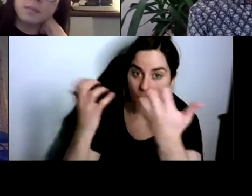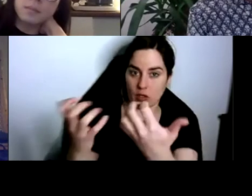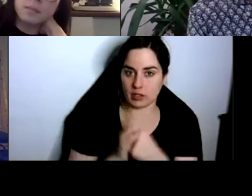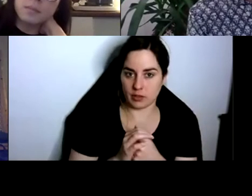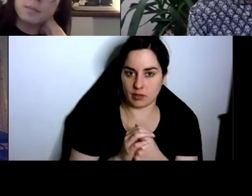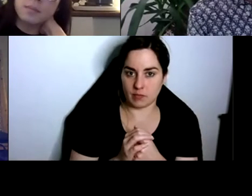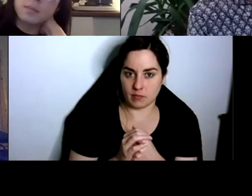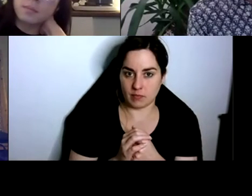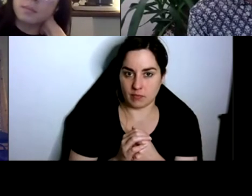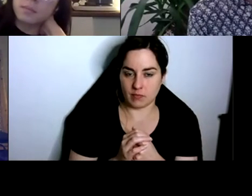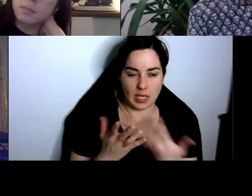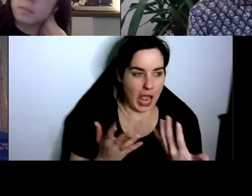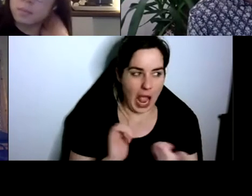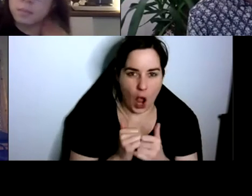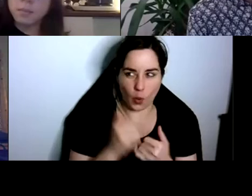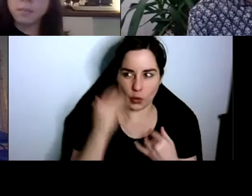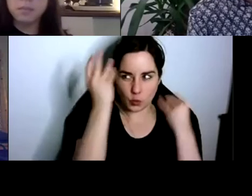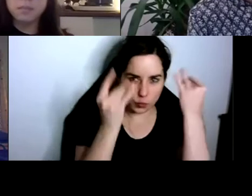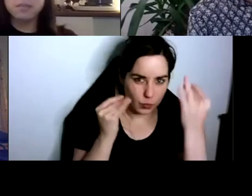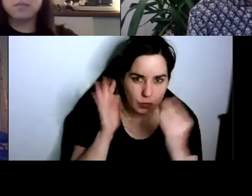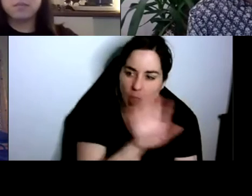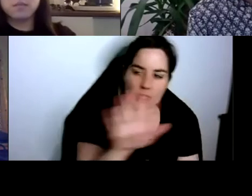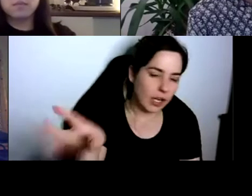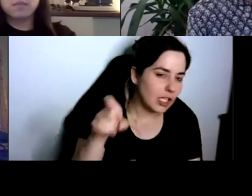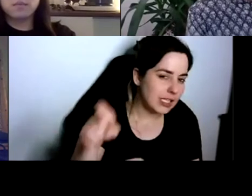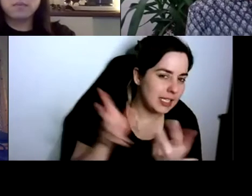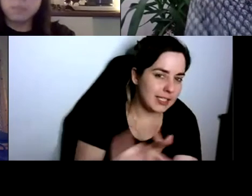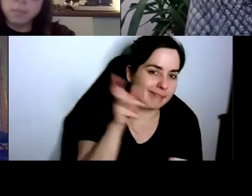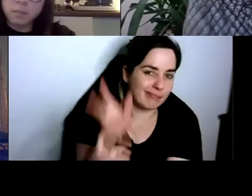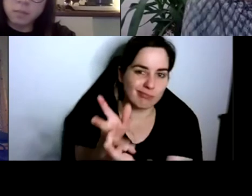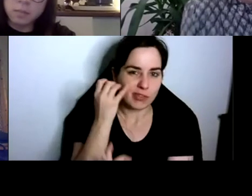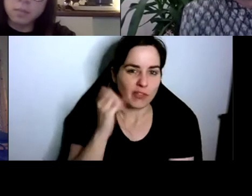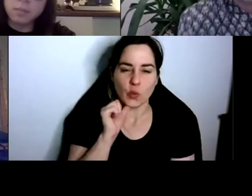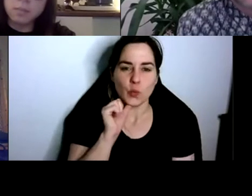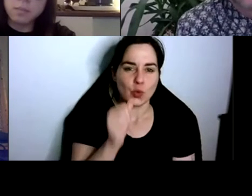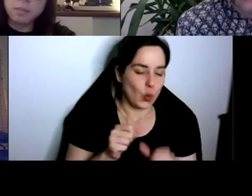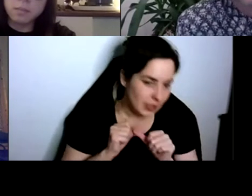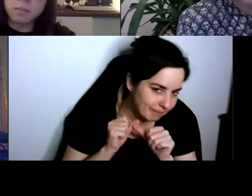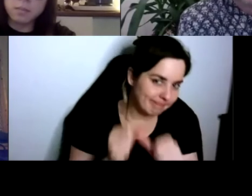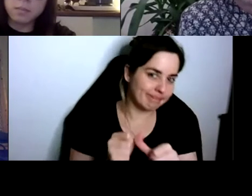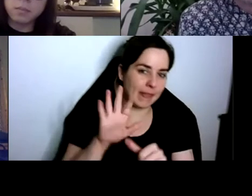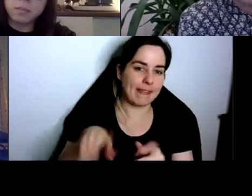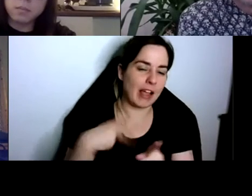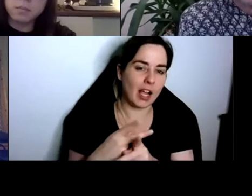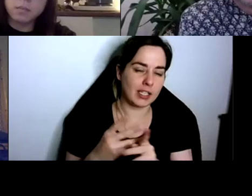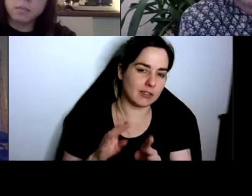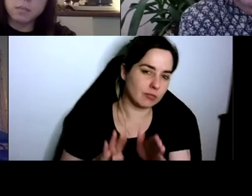stay considerate of them, and you're not willing to continue that relationship by unlearning and learning,